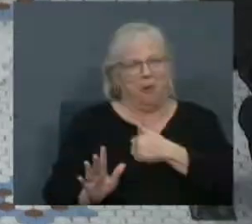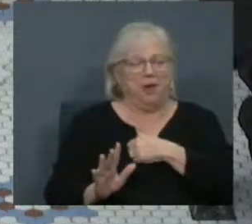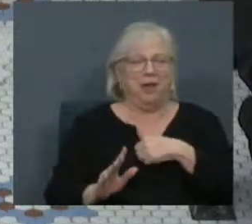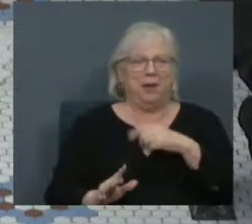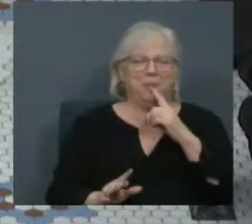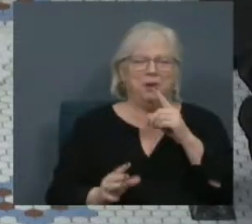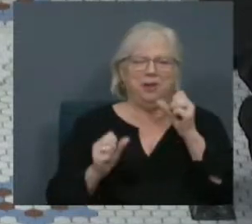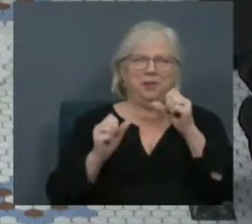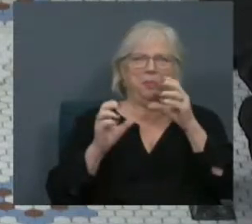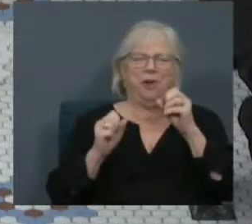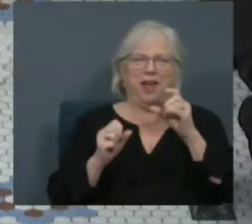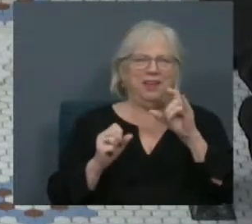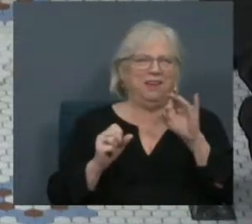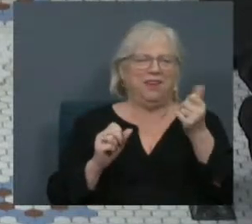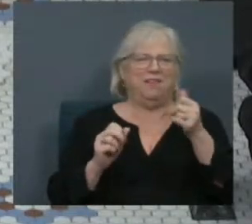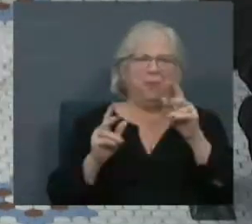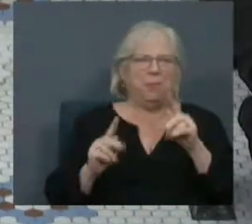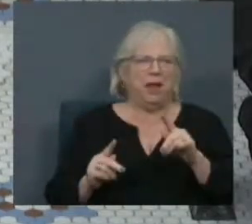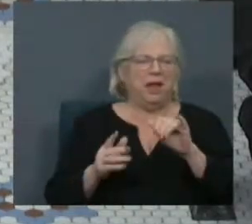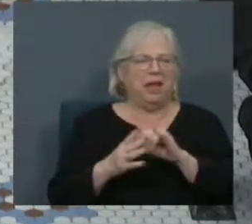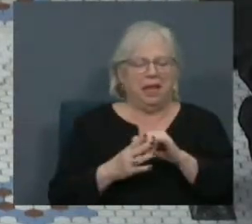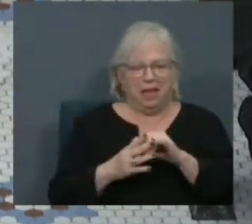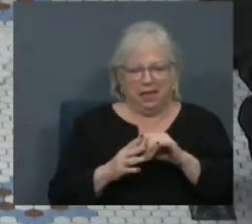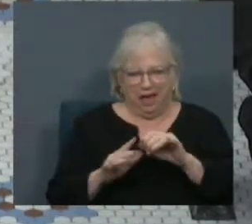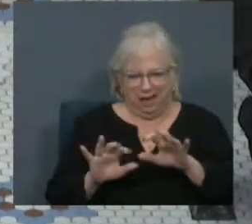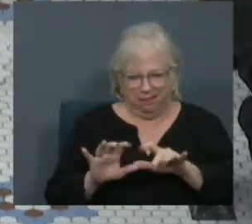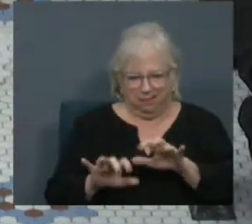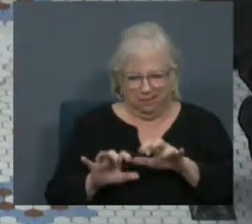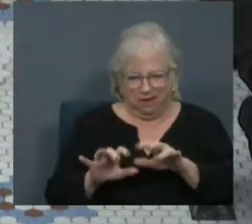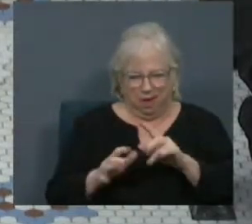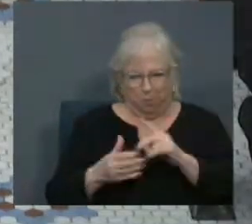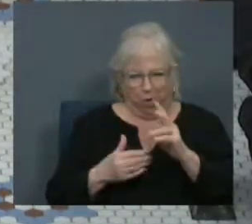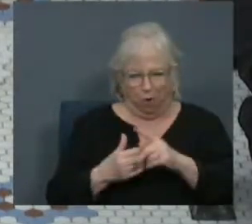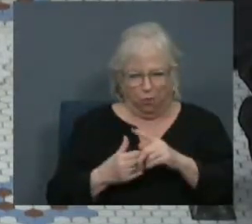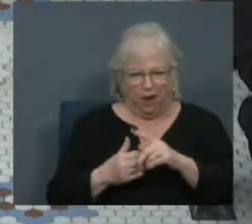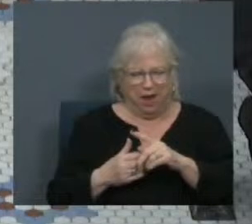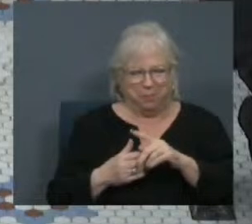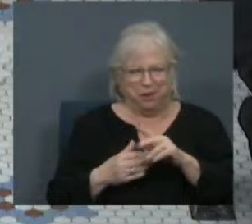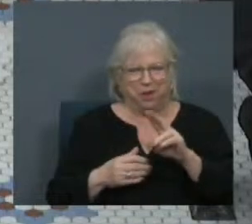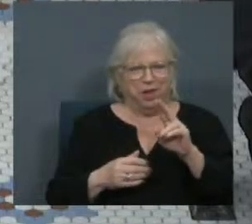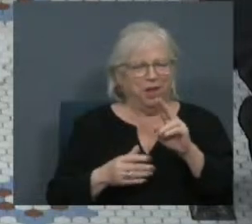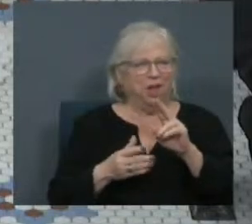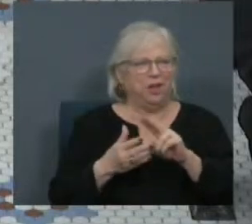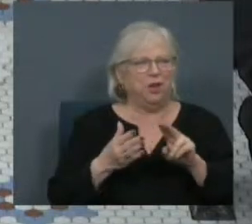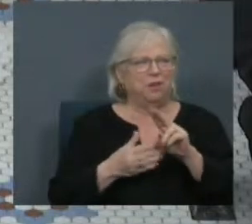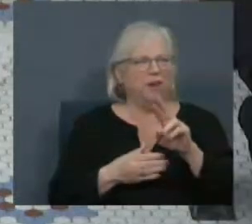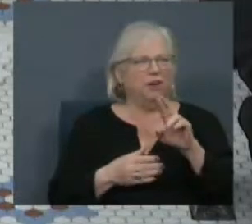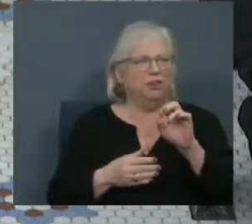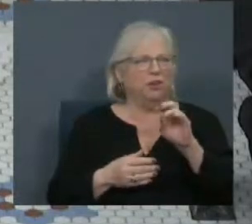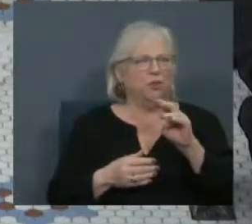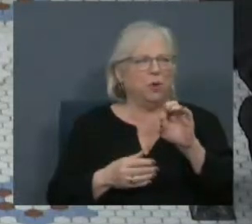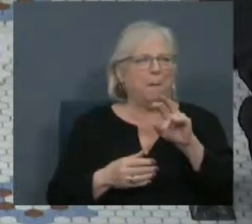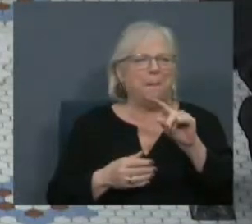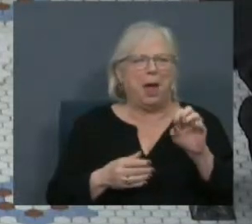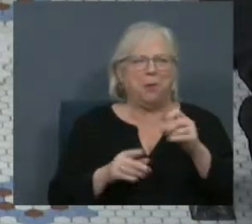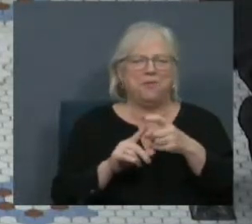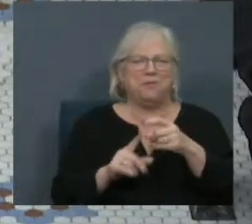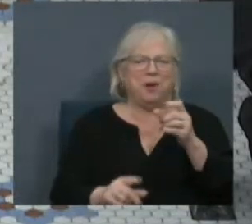really surprised if everybody in this room can program a universal remote from the 90s.